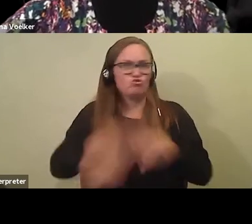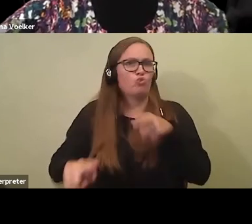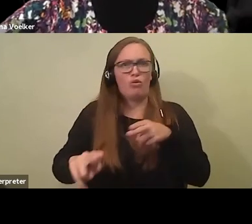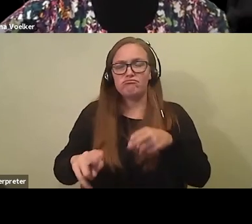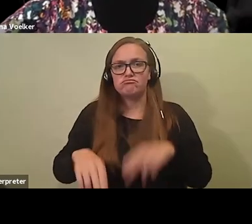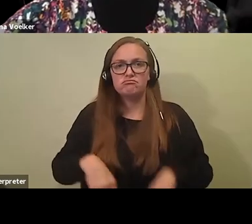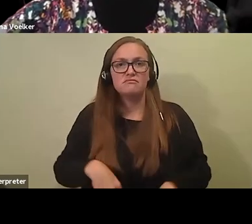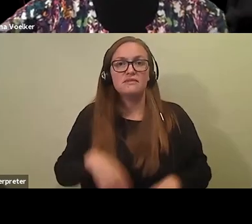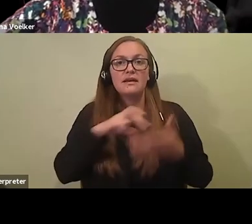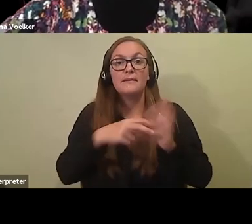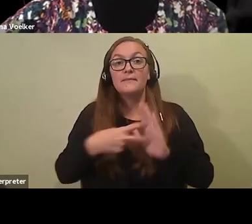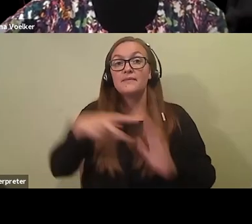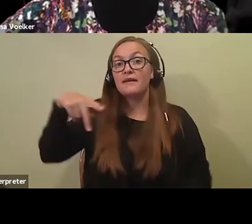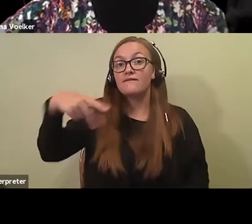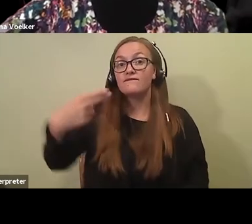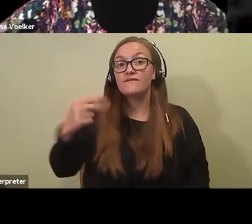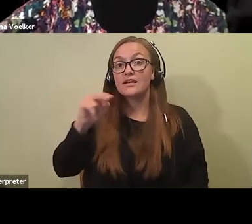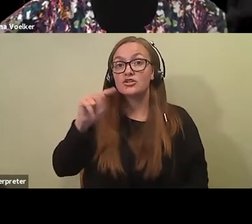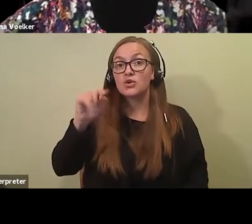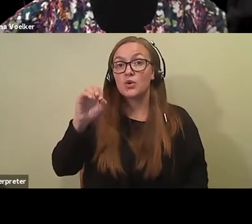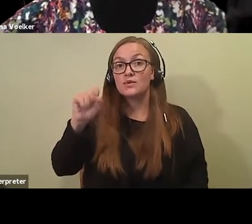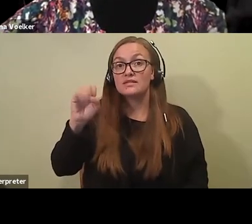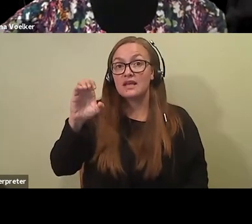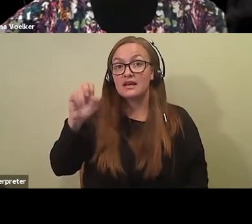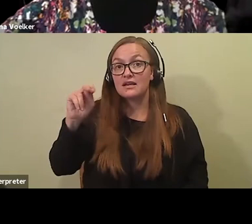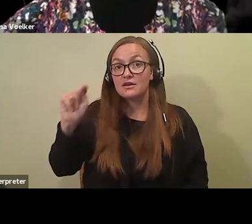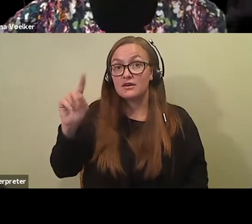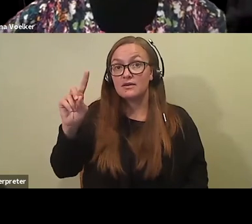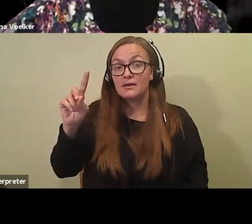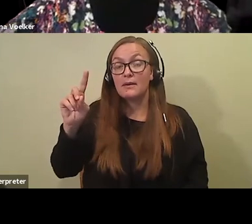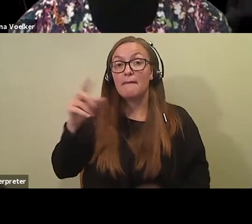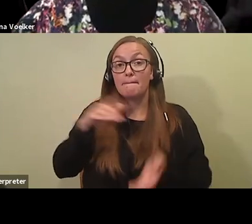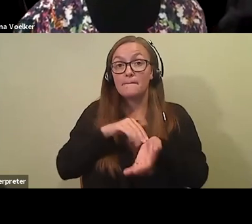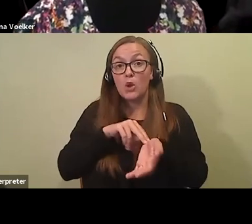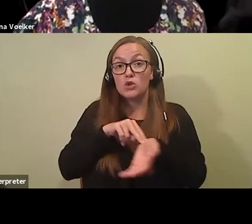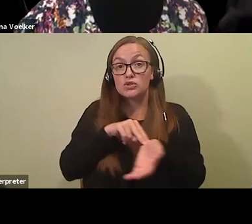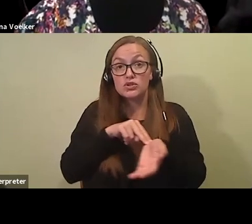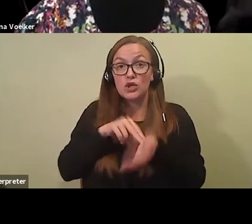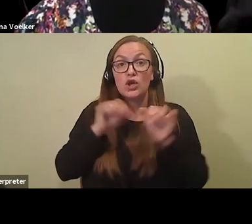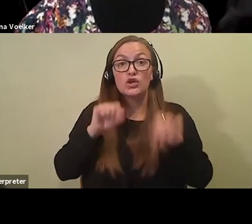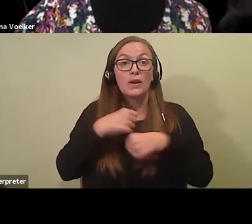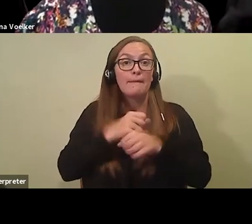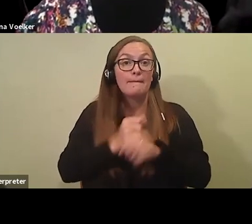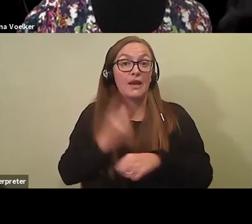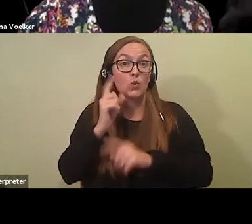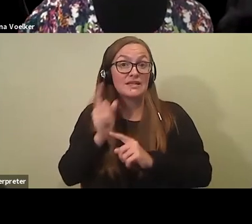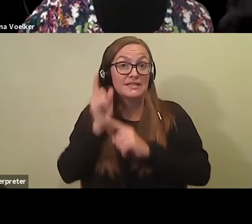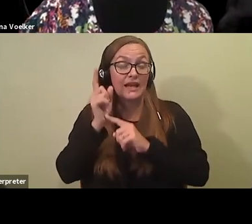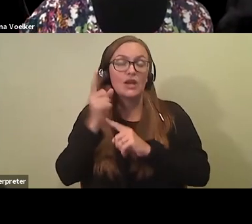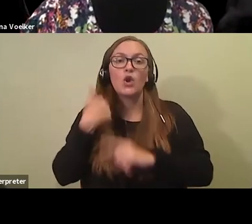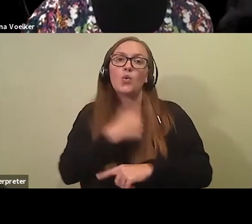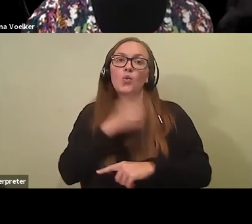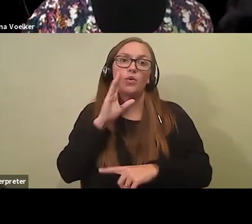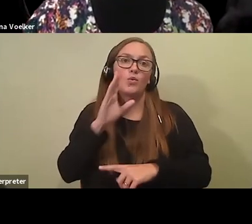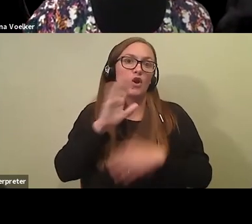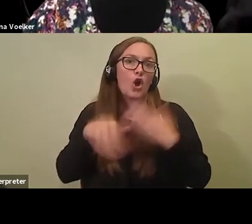a femtosecond pulse could be made to be 1 second long, we will all be older than the age of the universe. So it's